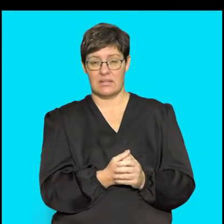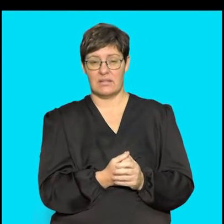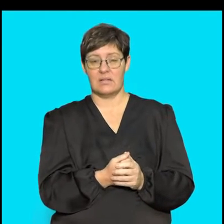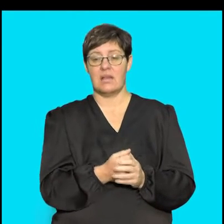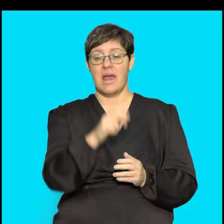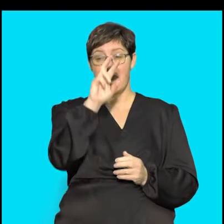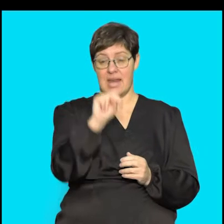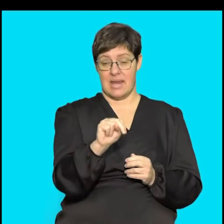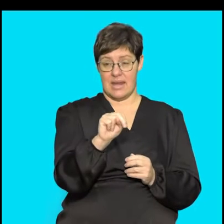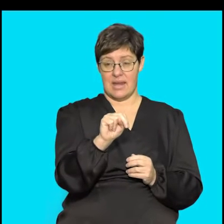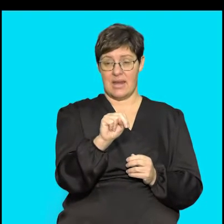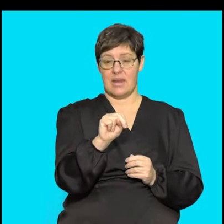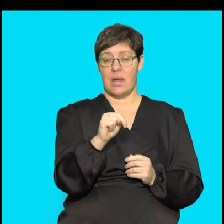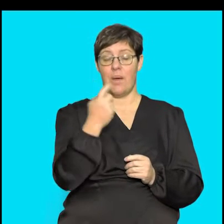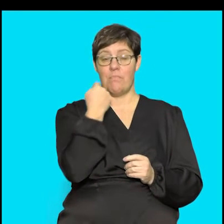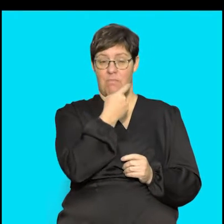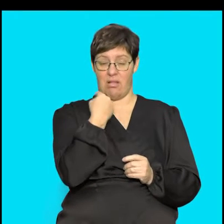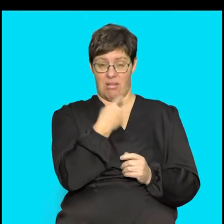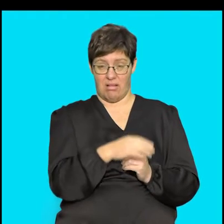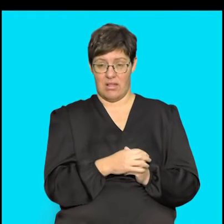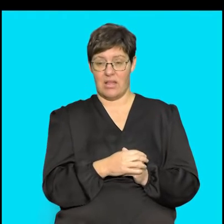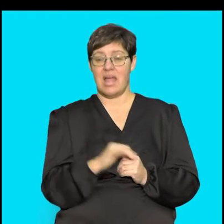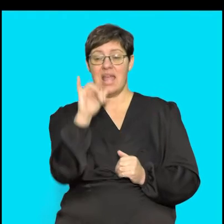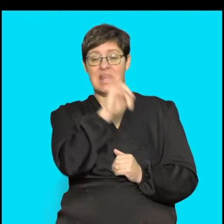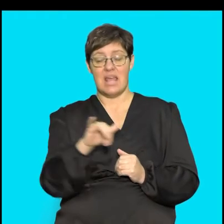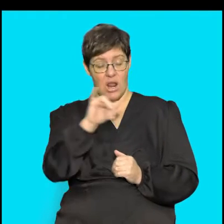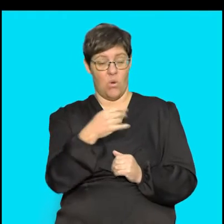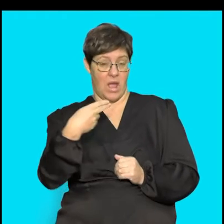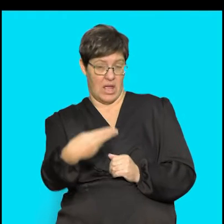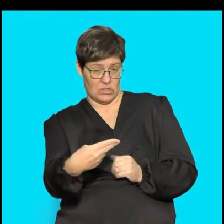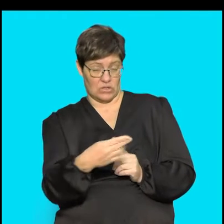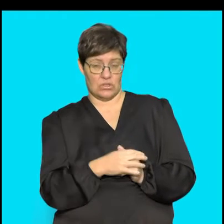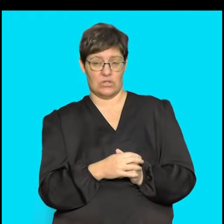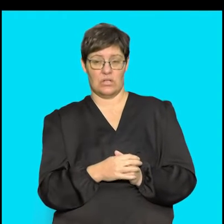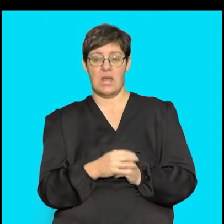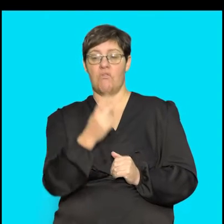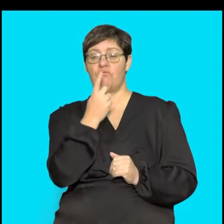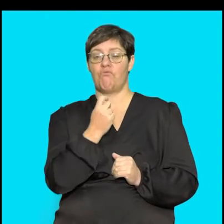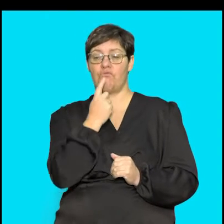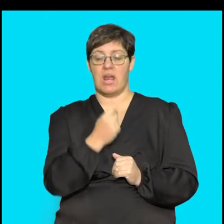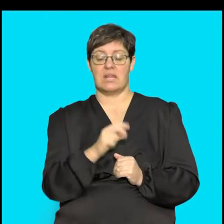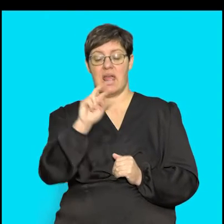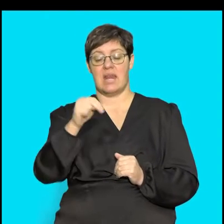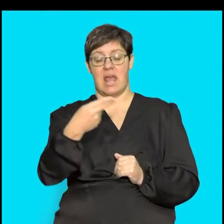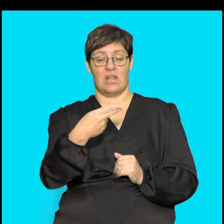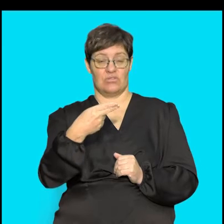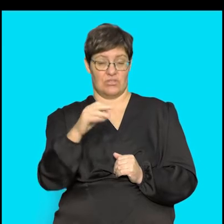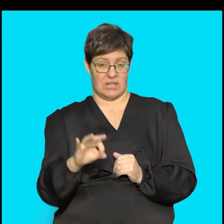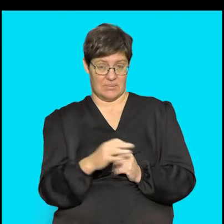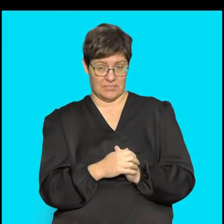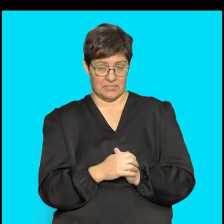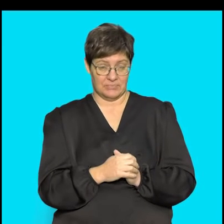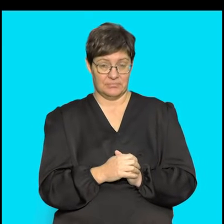This is the nitrogen, the purple line. We have a yellow line, which is the hydrogen gas, and then the